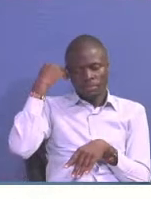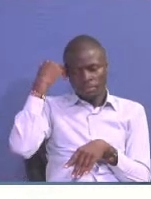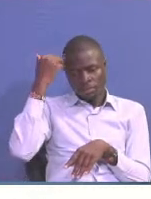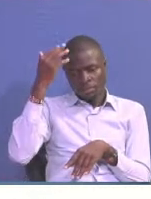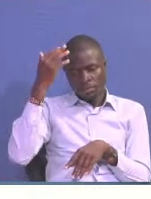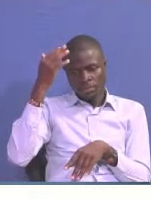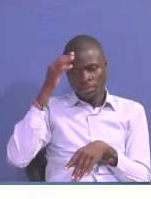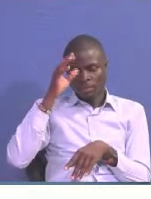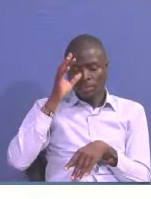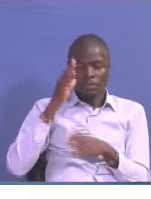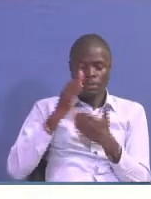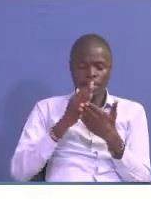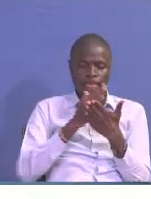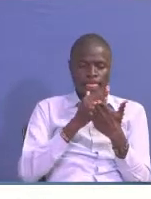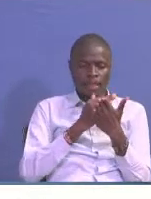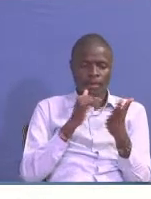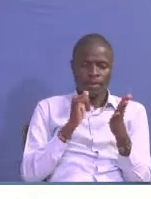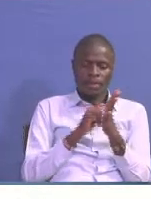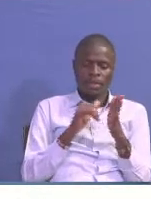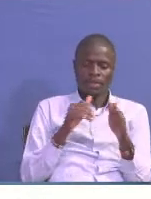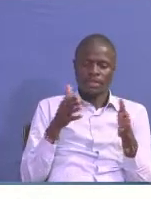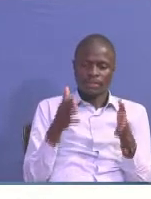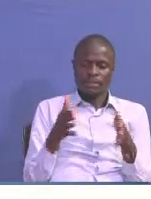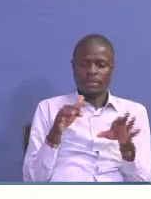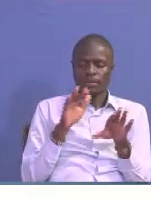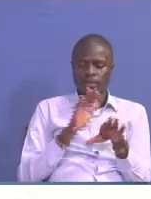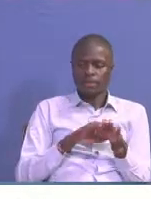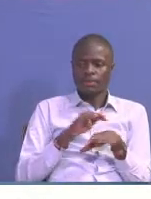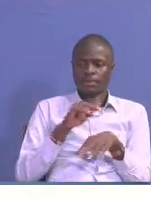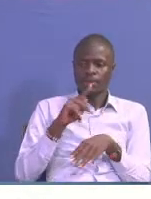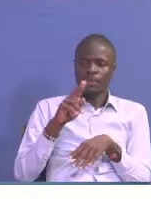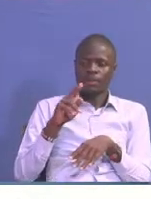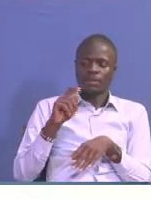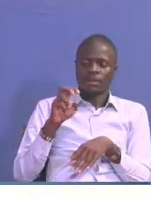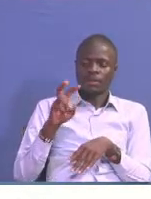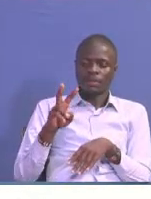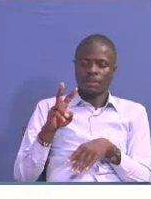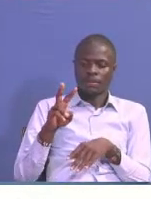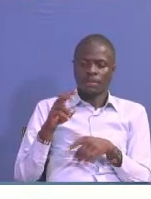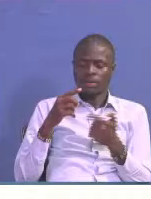holistic kind of programming approach that is only available at Kenyatta University.